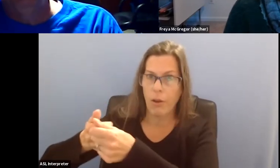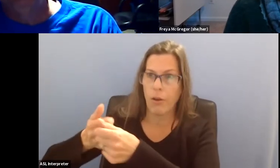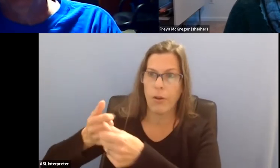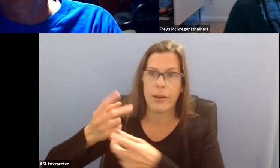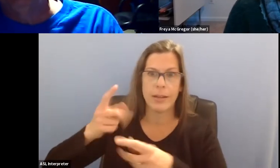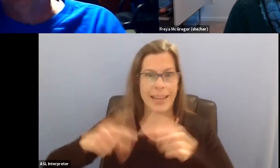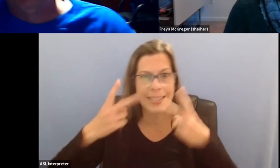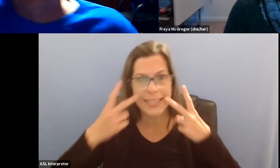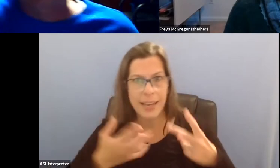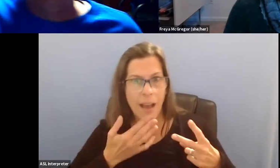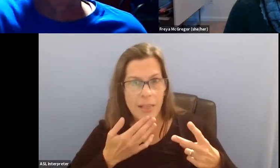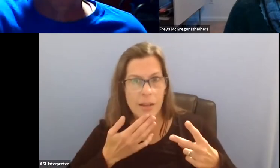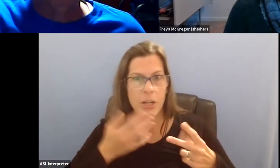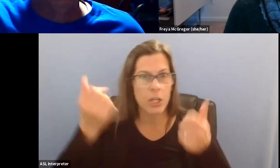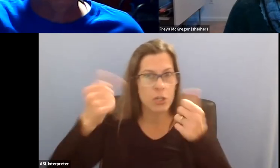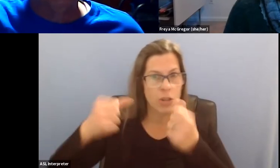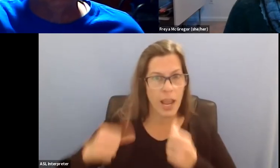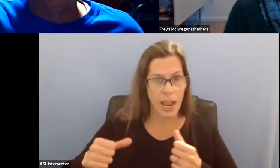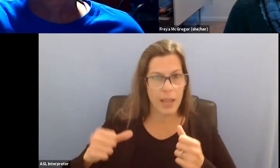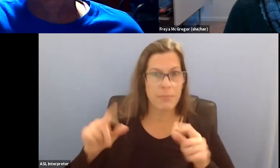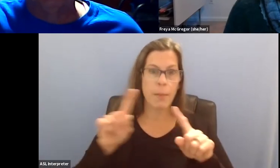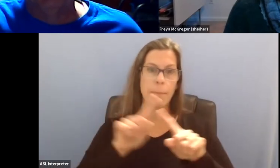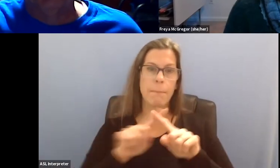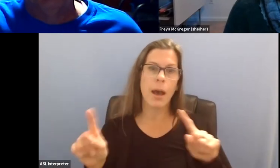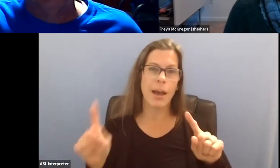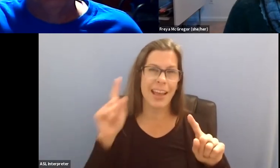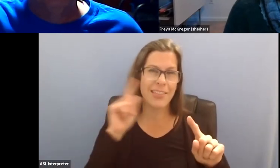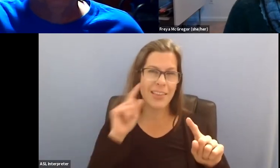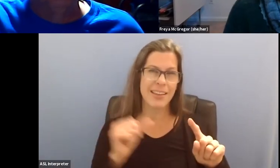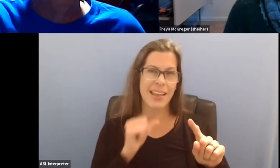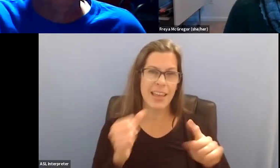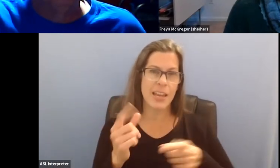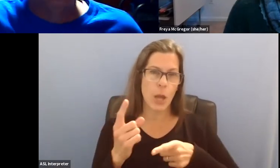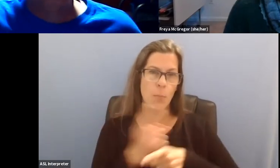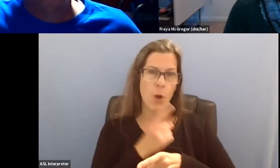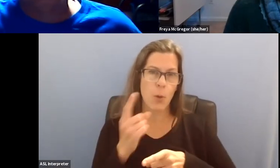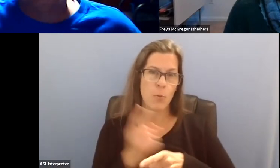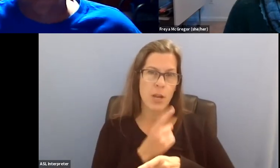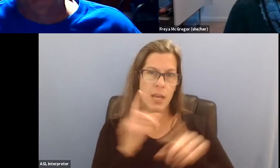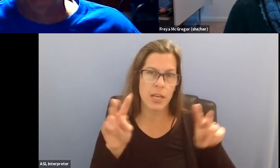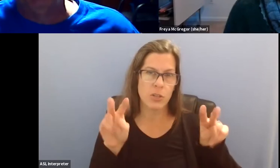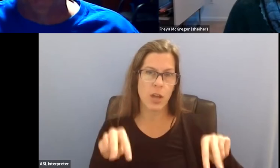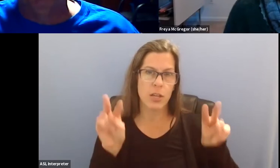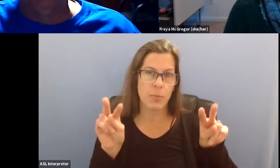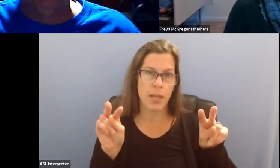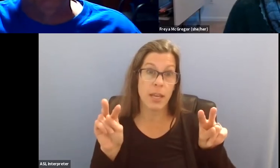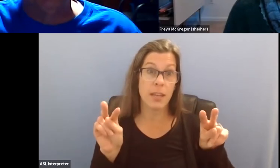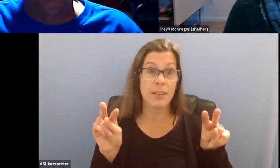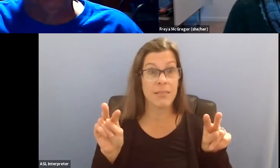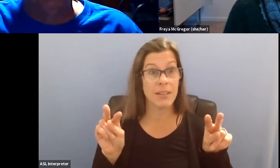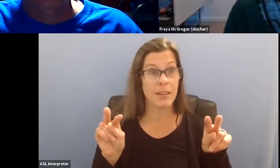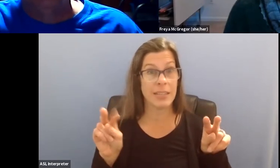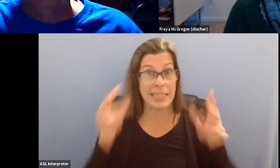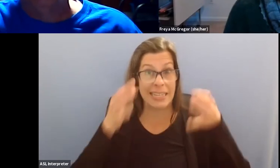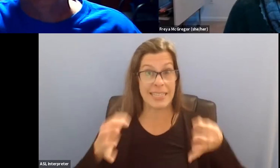probably a, an inappropriate judgment to judge just how much joy and how much,